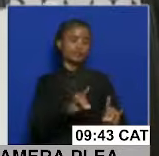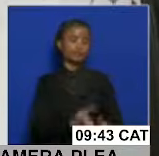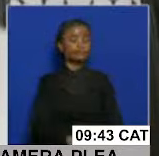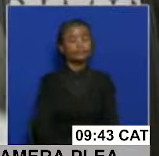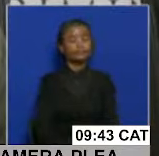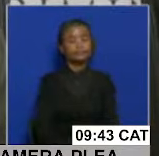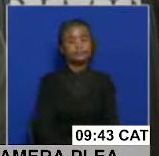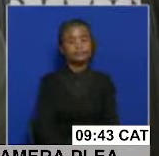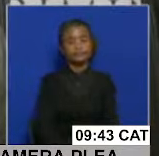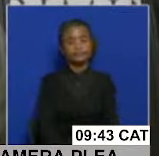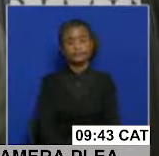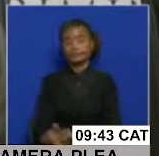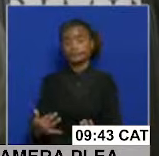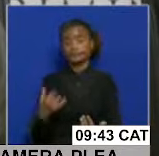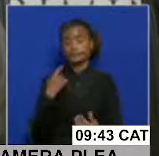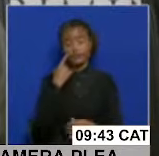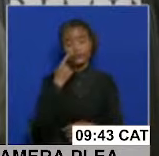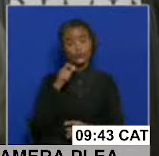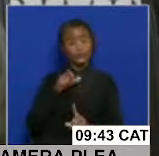to testify remotely.